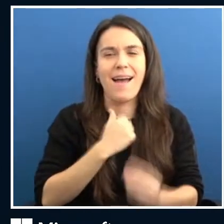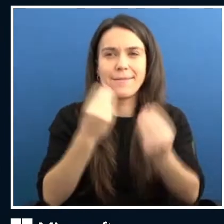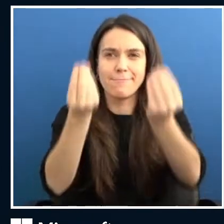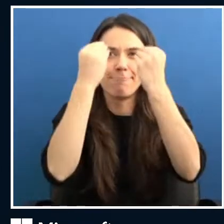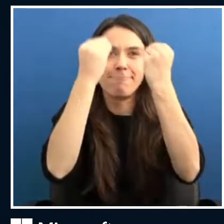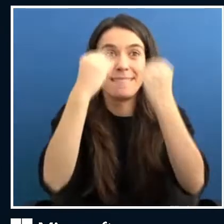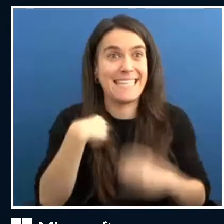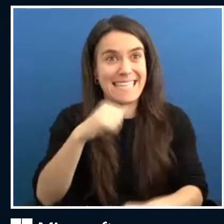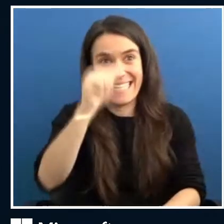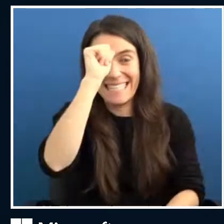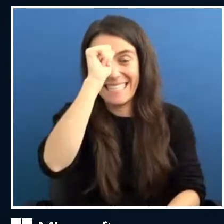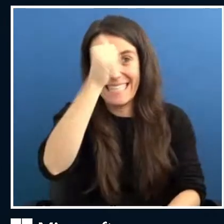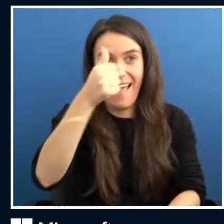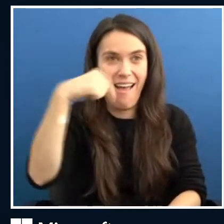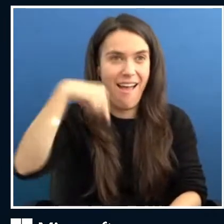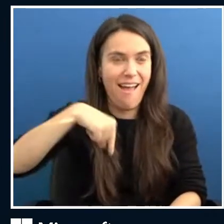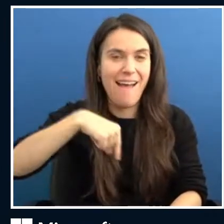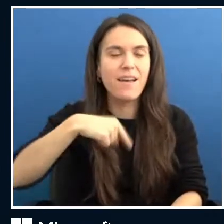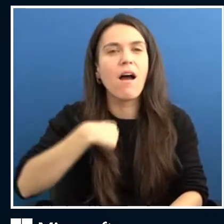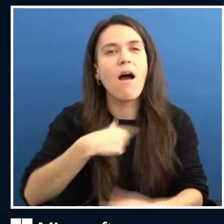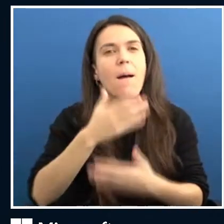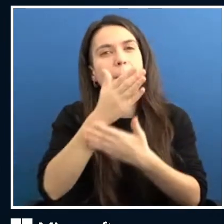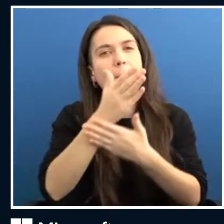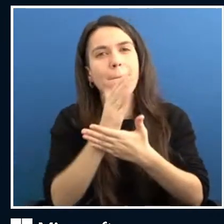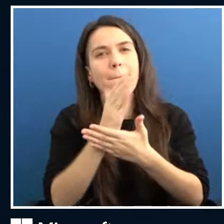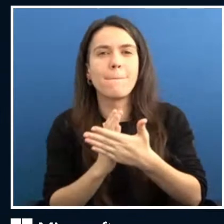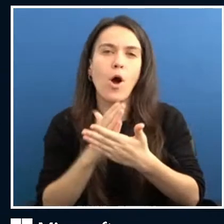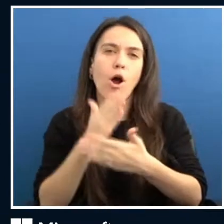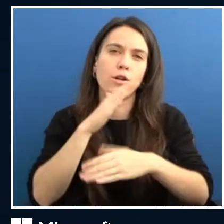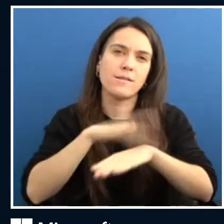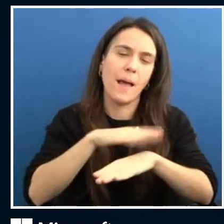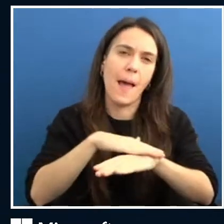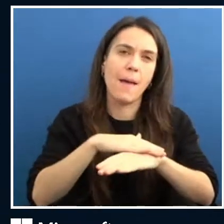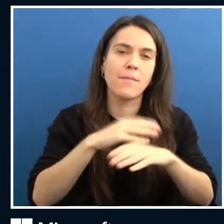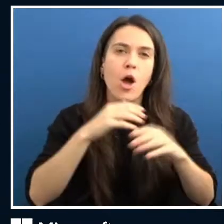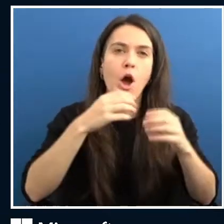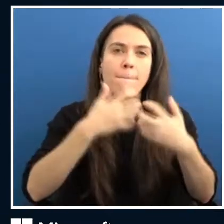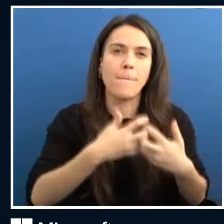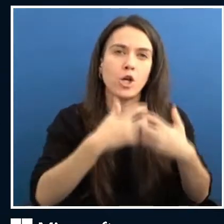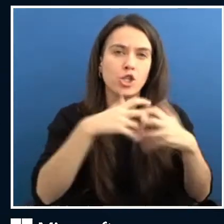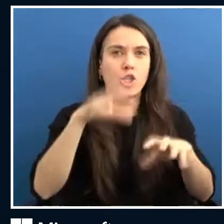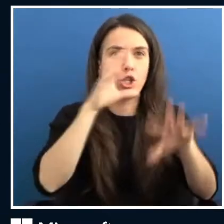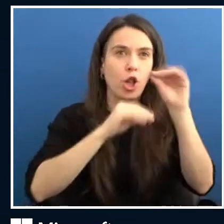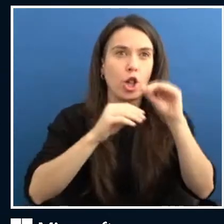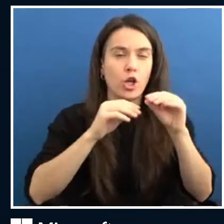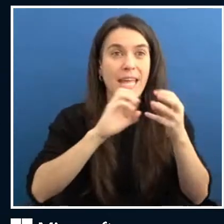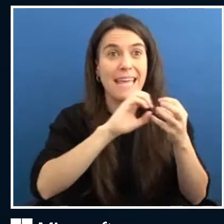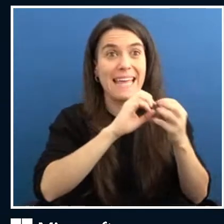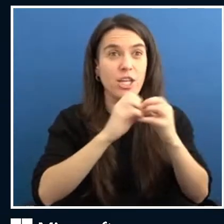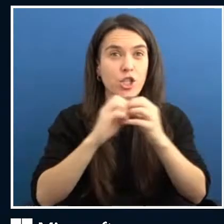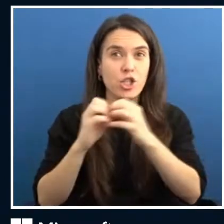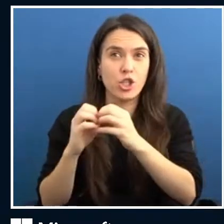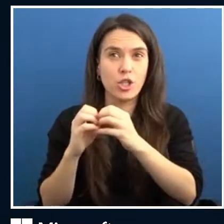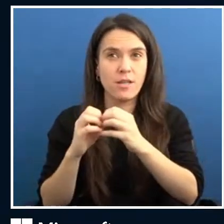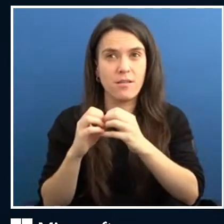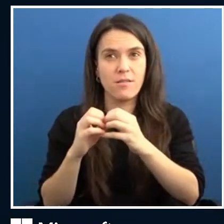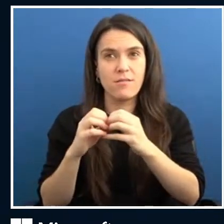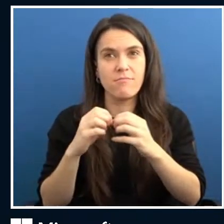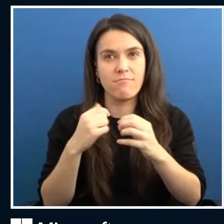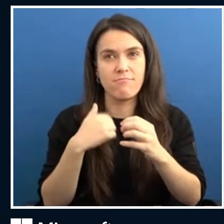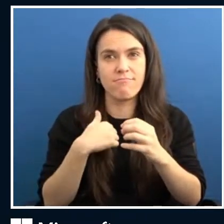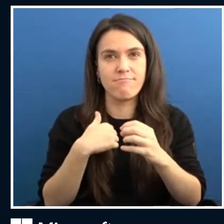also work part-time as a machine learning engineer in an early stage startup called aiconf.